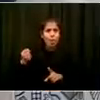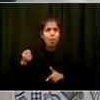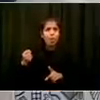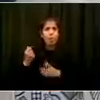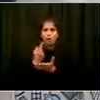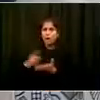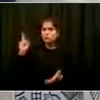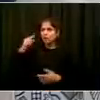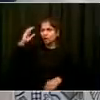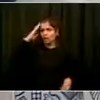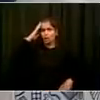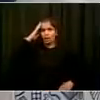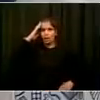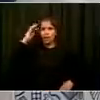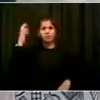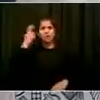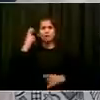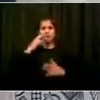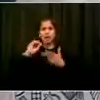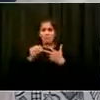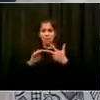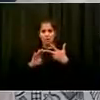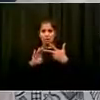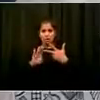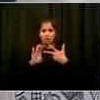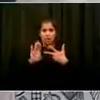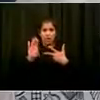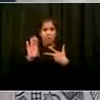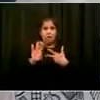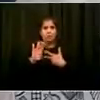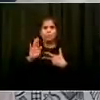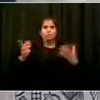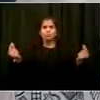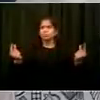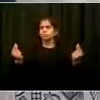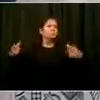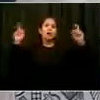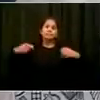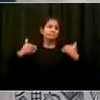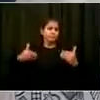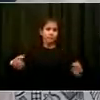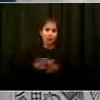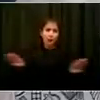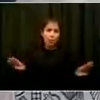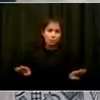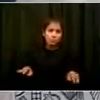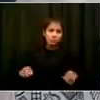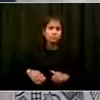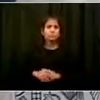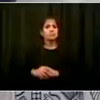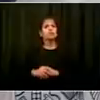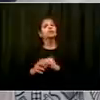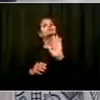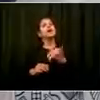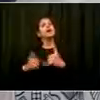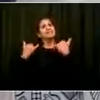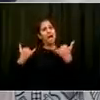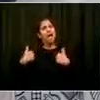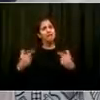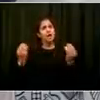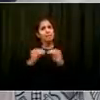a theoretical one we could have set a long time ago, but a one that actually fits this moment and the facts we know now and the better information we have on